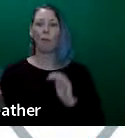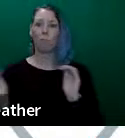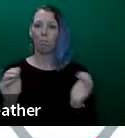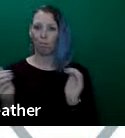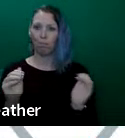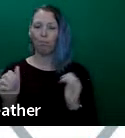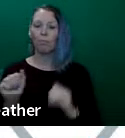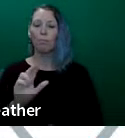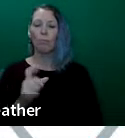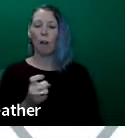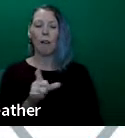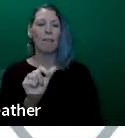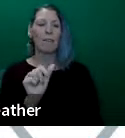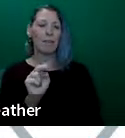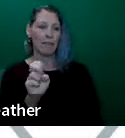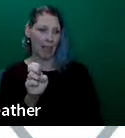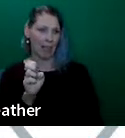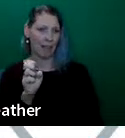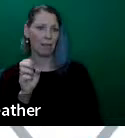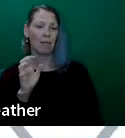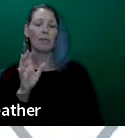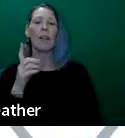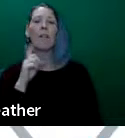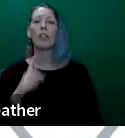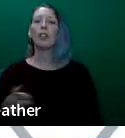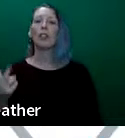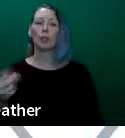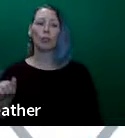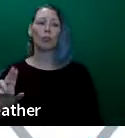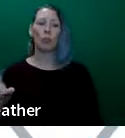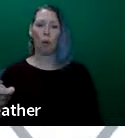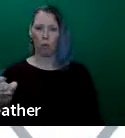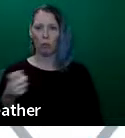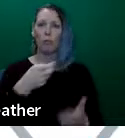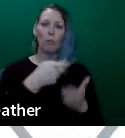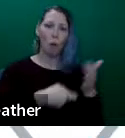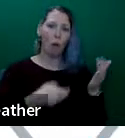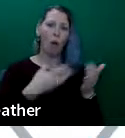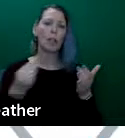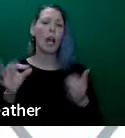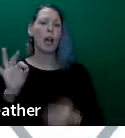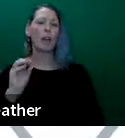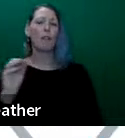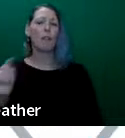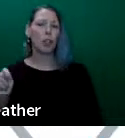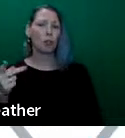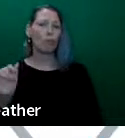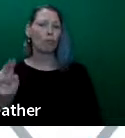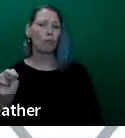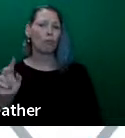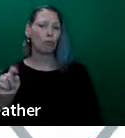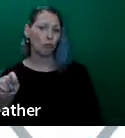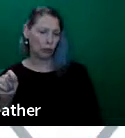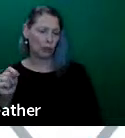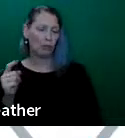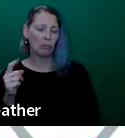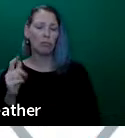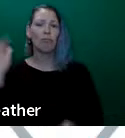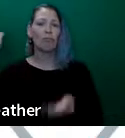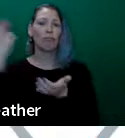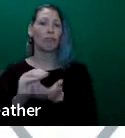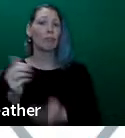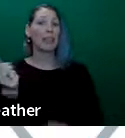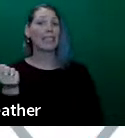two auxiliary lanes. Excuse me, I said one compared to the two auxiliary lane scenario for both cost and footprint. That is a kind of a reduction in 16